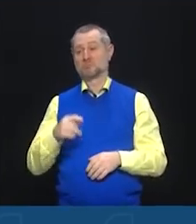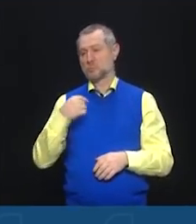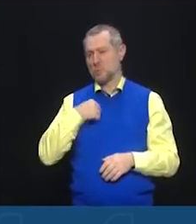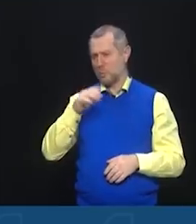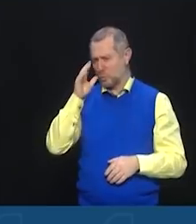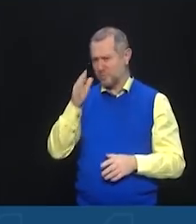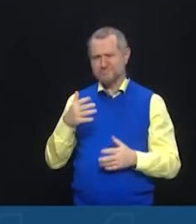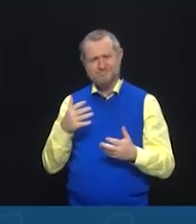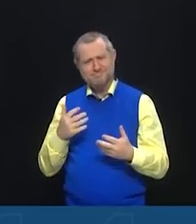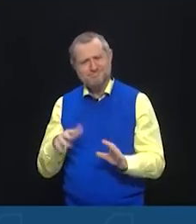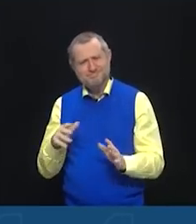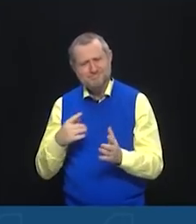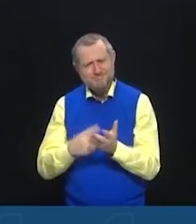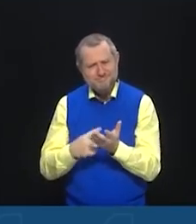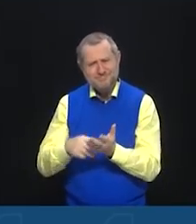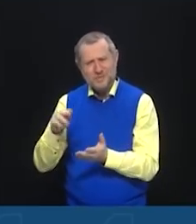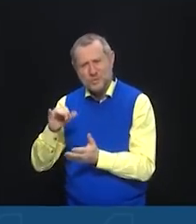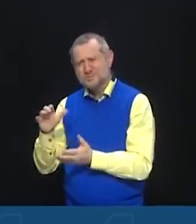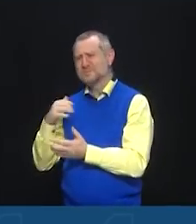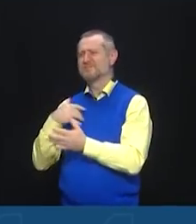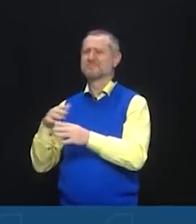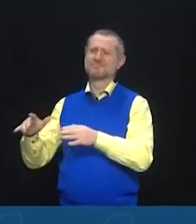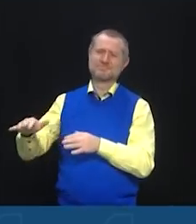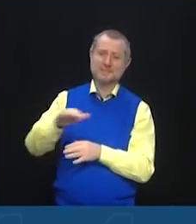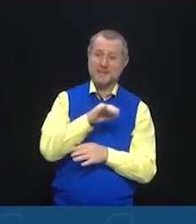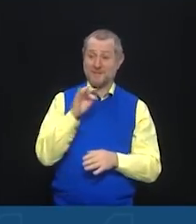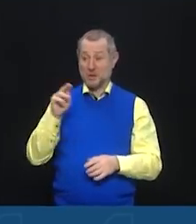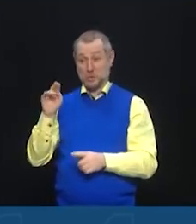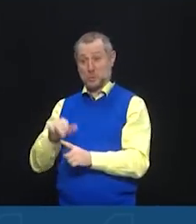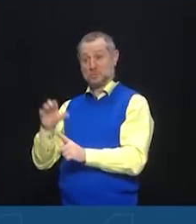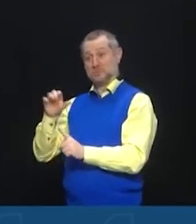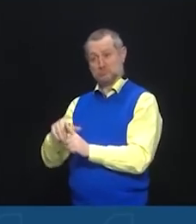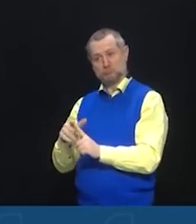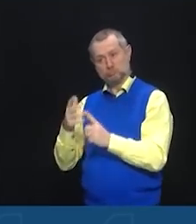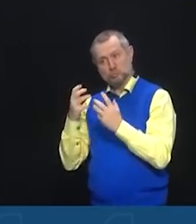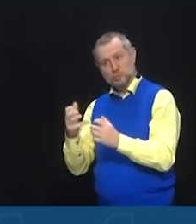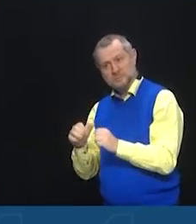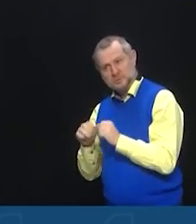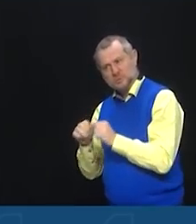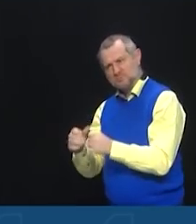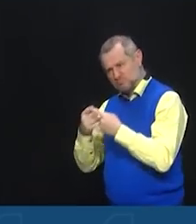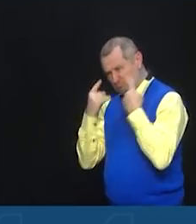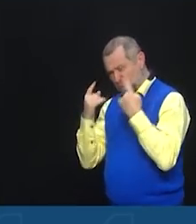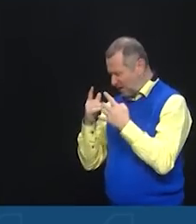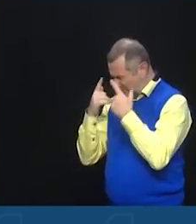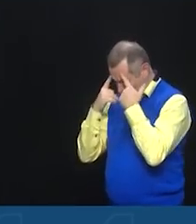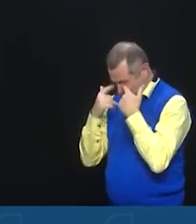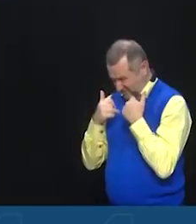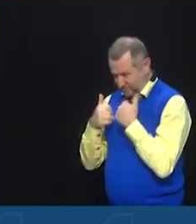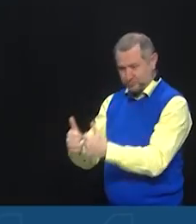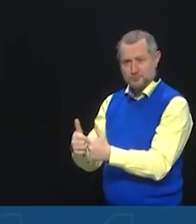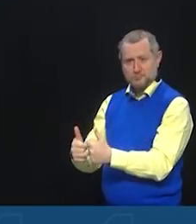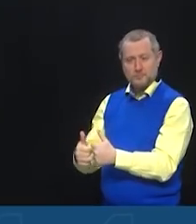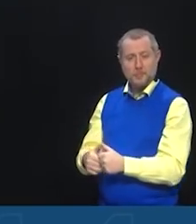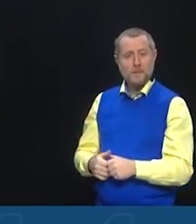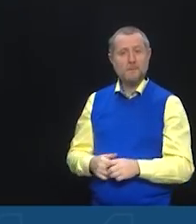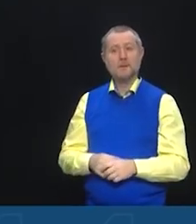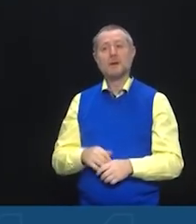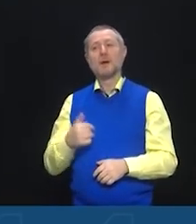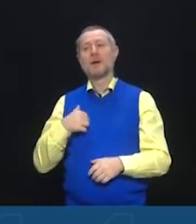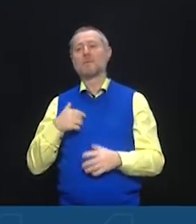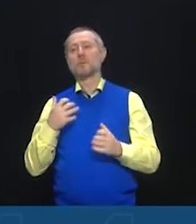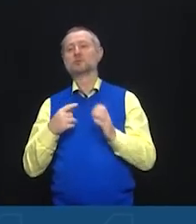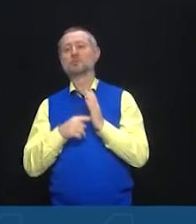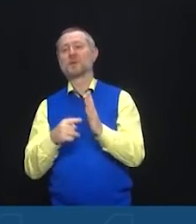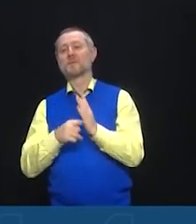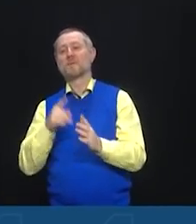city of New York, but if they want to have, if they wanted to continue them longer, that is certainly their prerogative. But I represent 20 million people